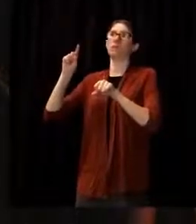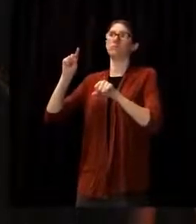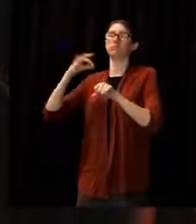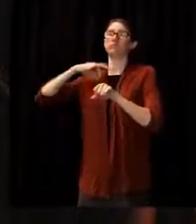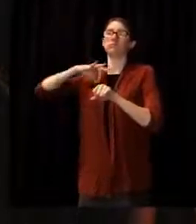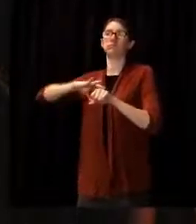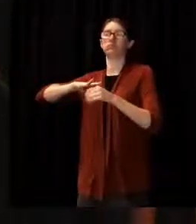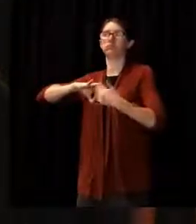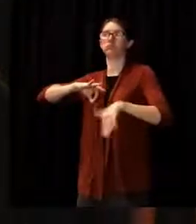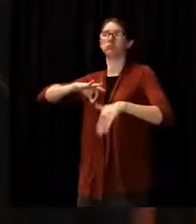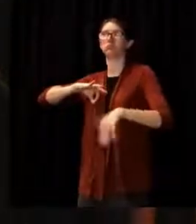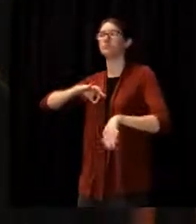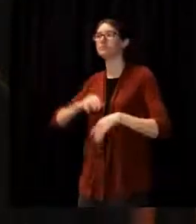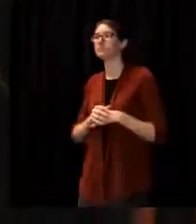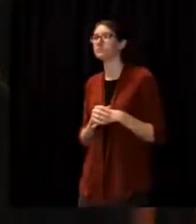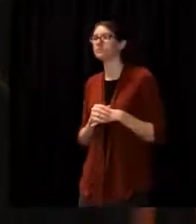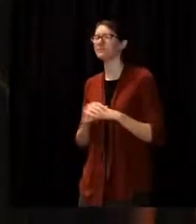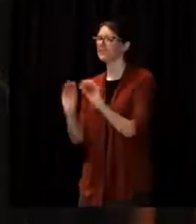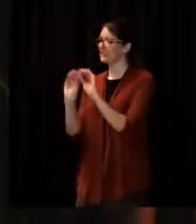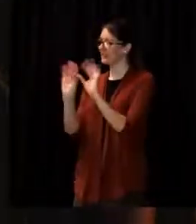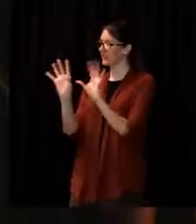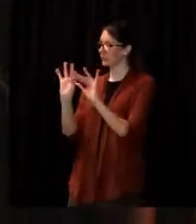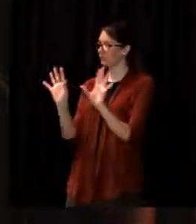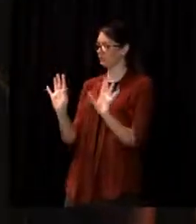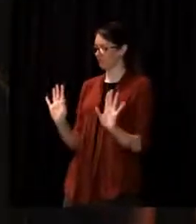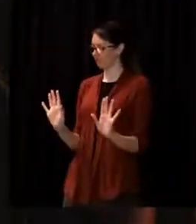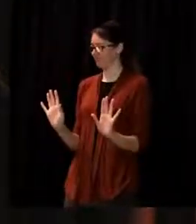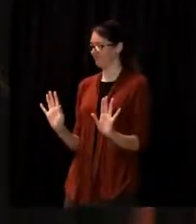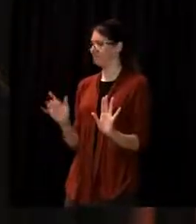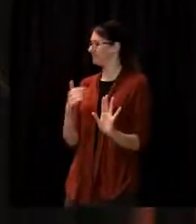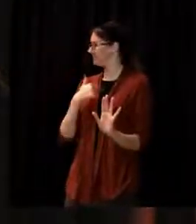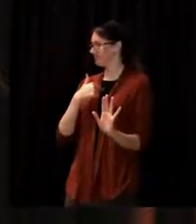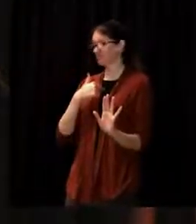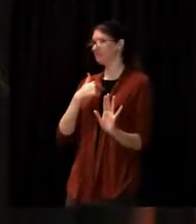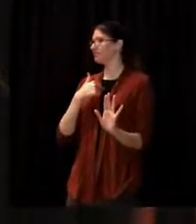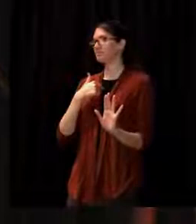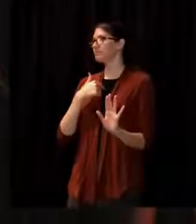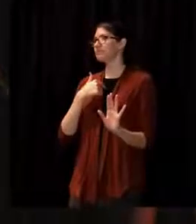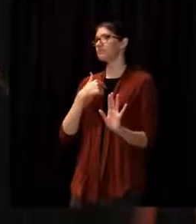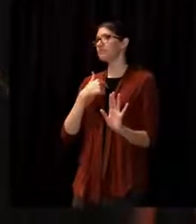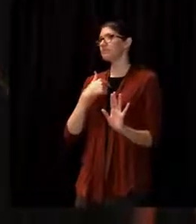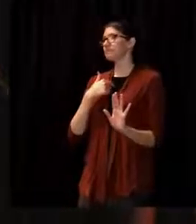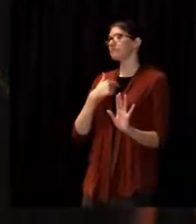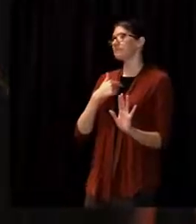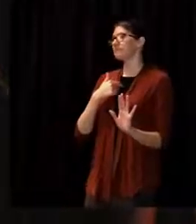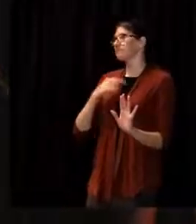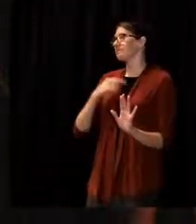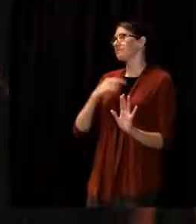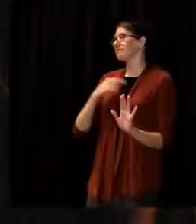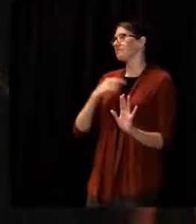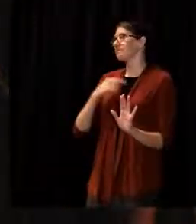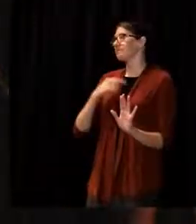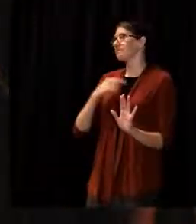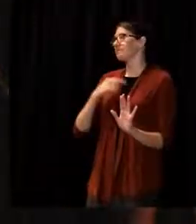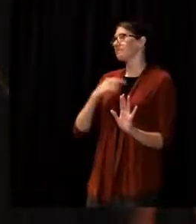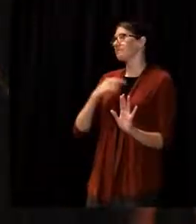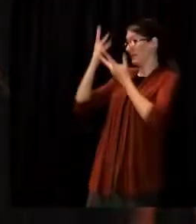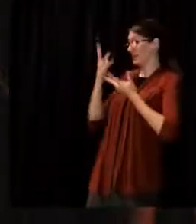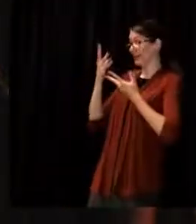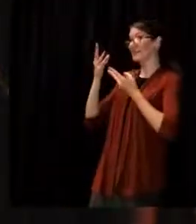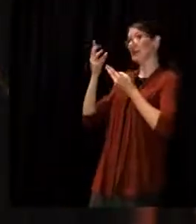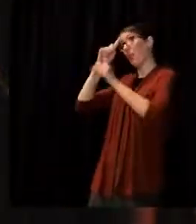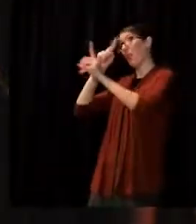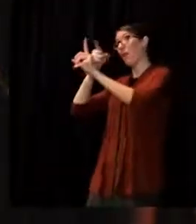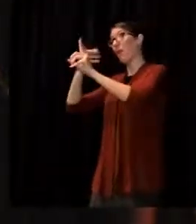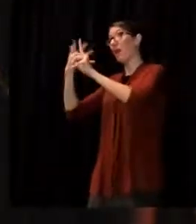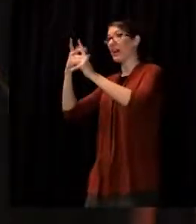make sure this is clear with everybody up front. I do not believe that the Bible tells us that the mission of the church is to